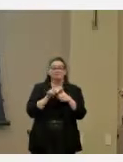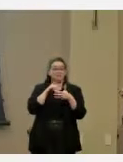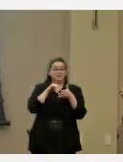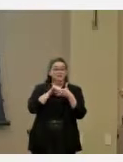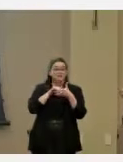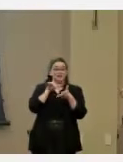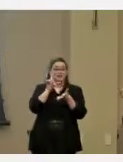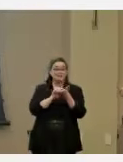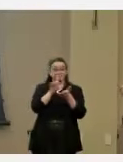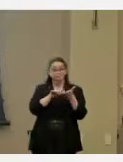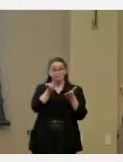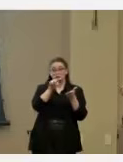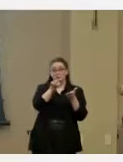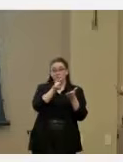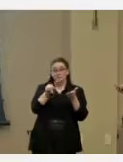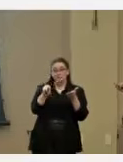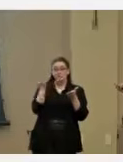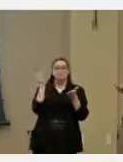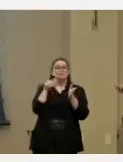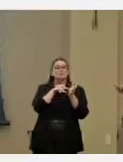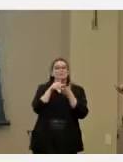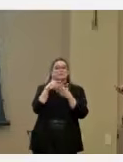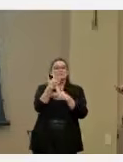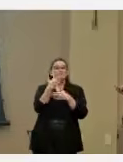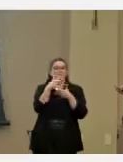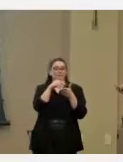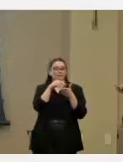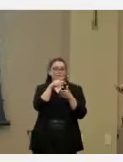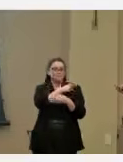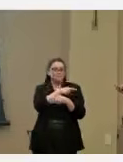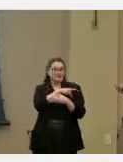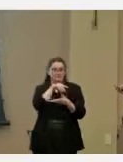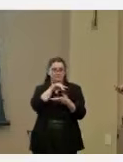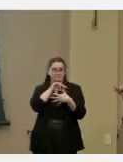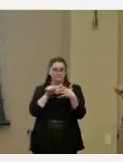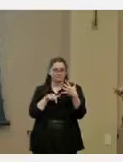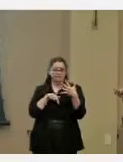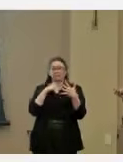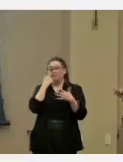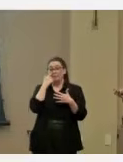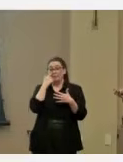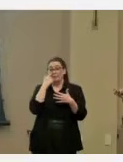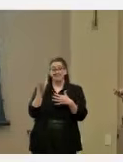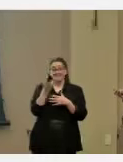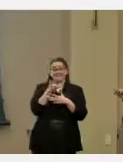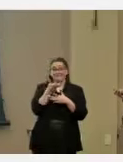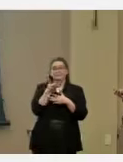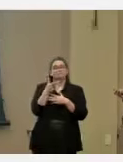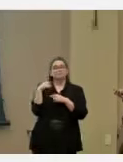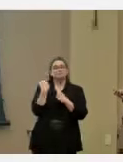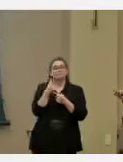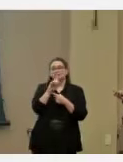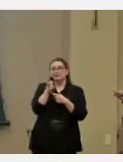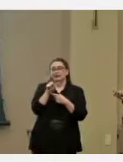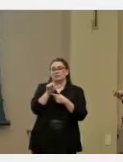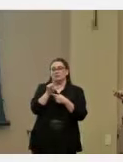came out in around 2022, studied 5 patients. These patients had lupus, had been diagnosed with lupus for a